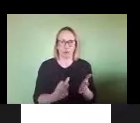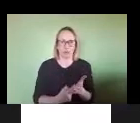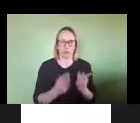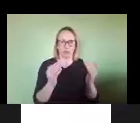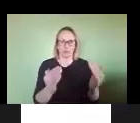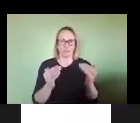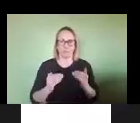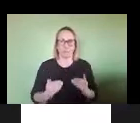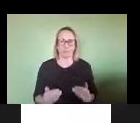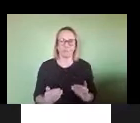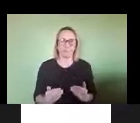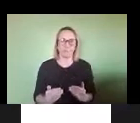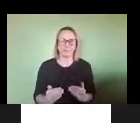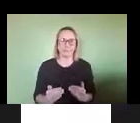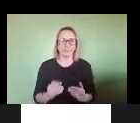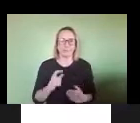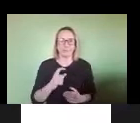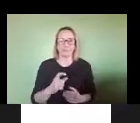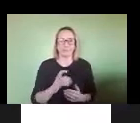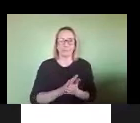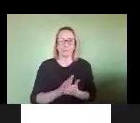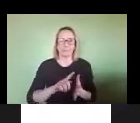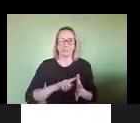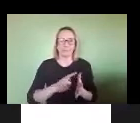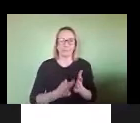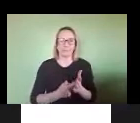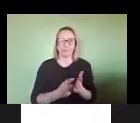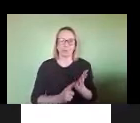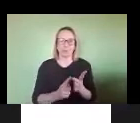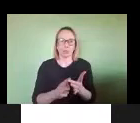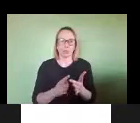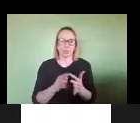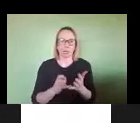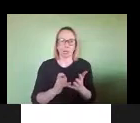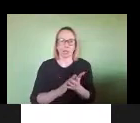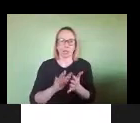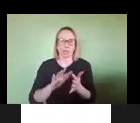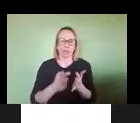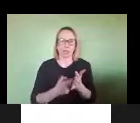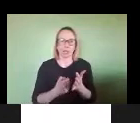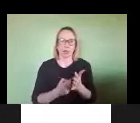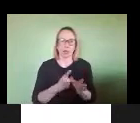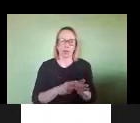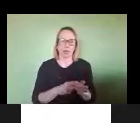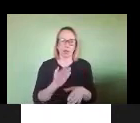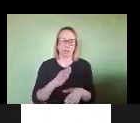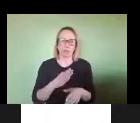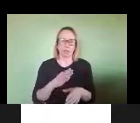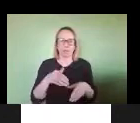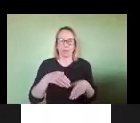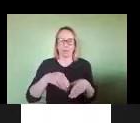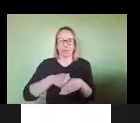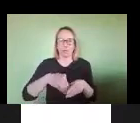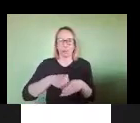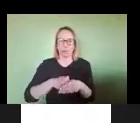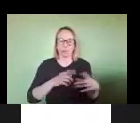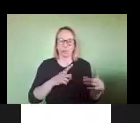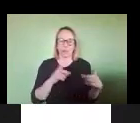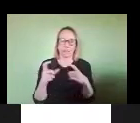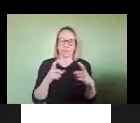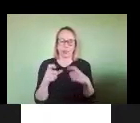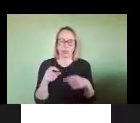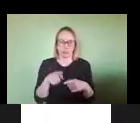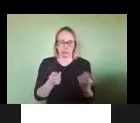up, we have Charlie Sherry from Inclusive Images. So Charlie, he facilitated